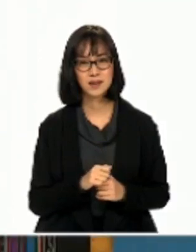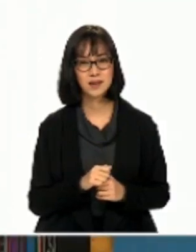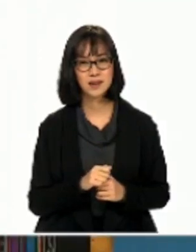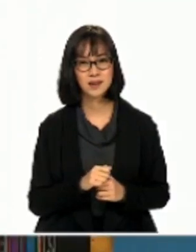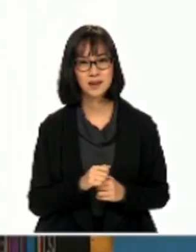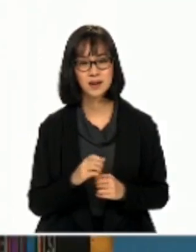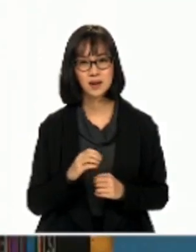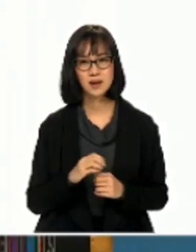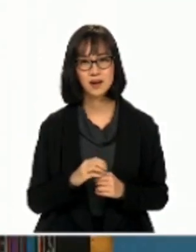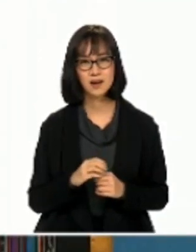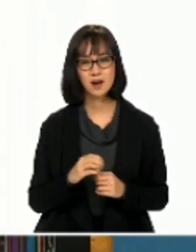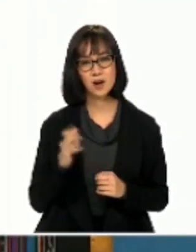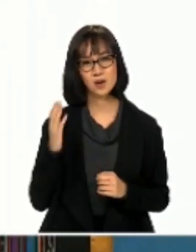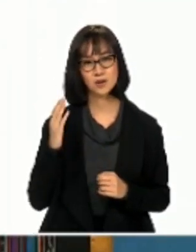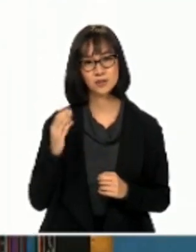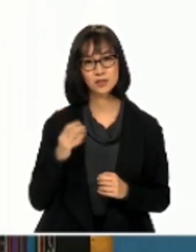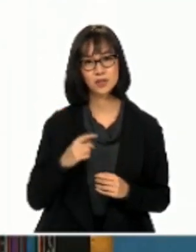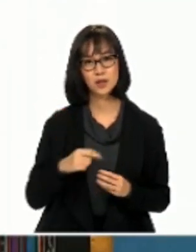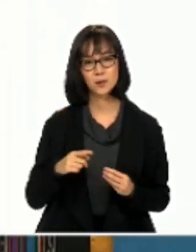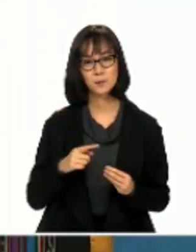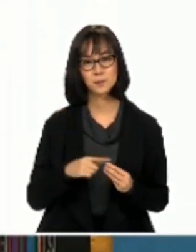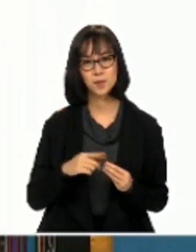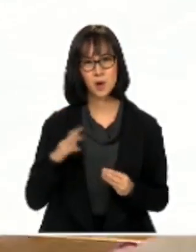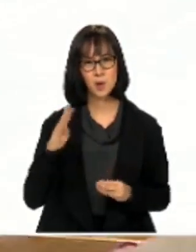concept of Bongo